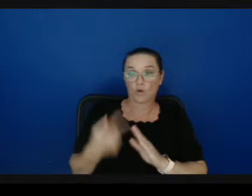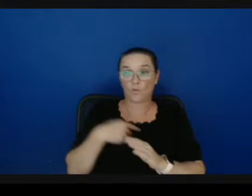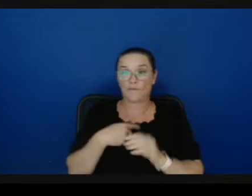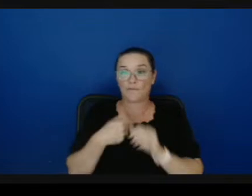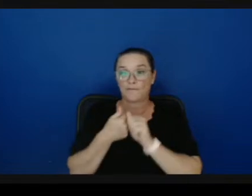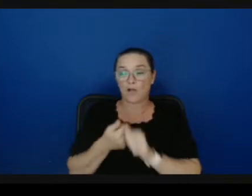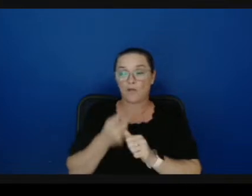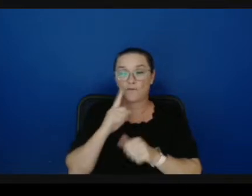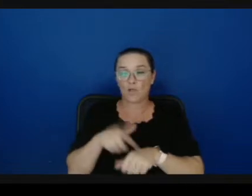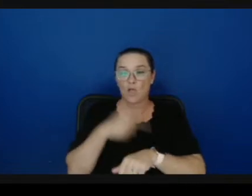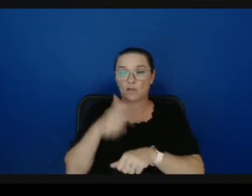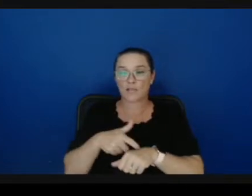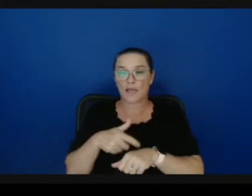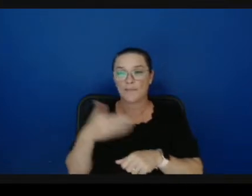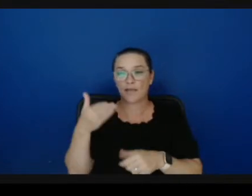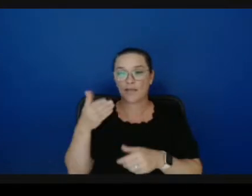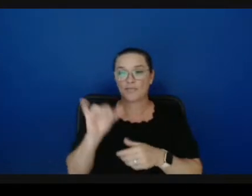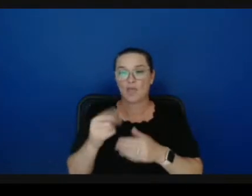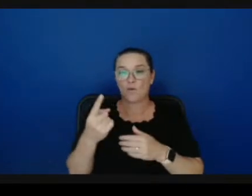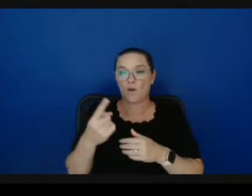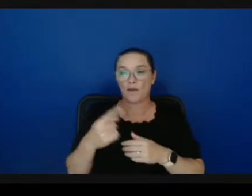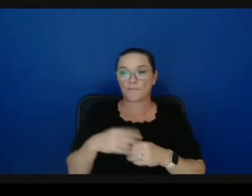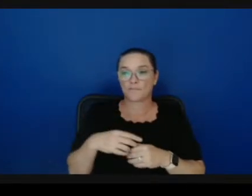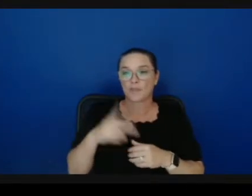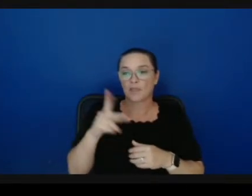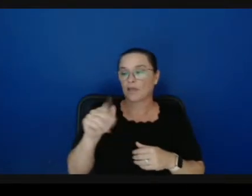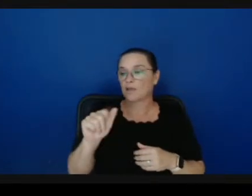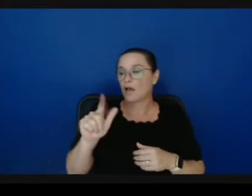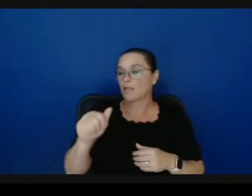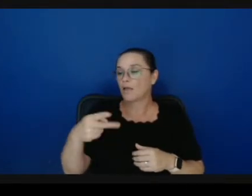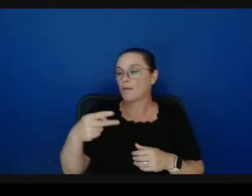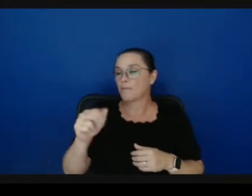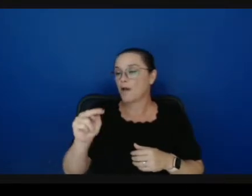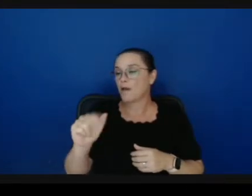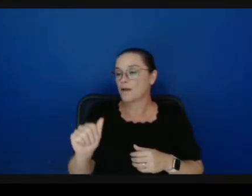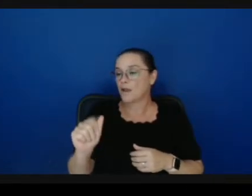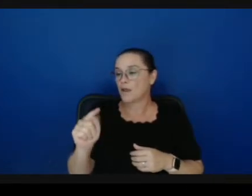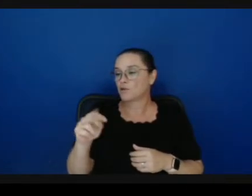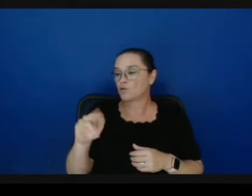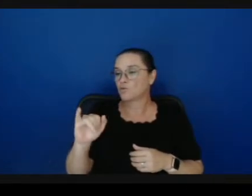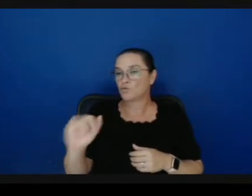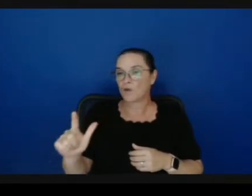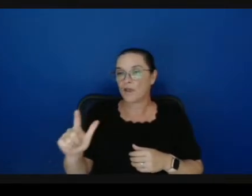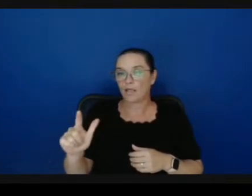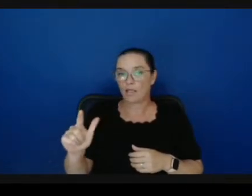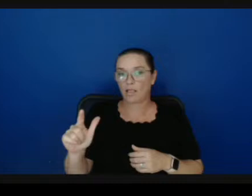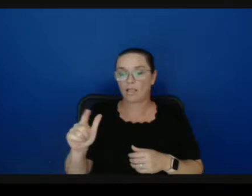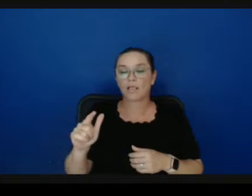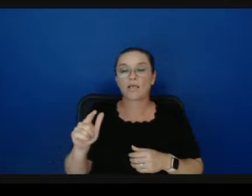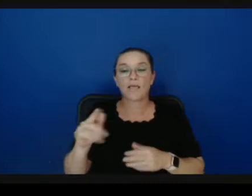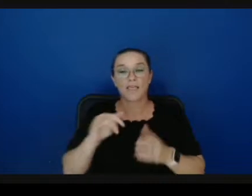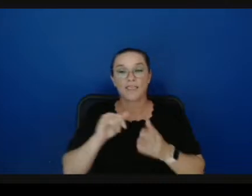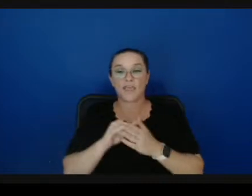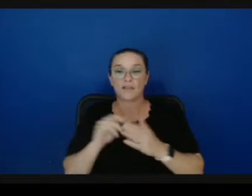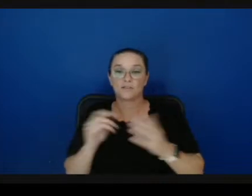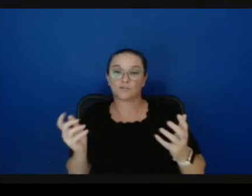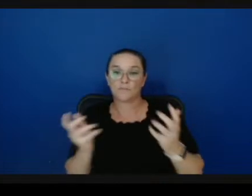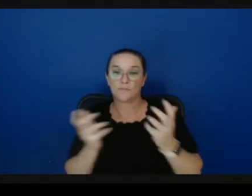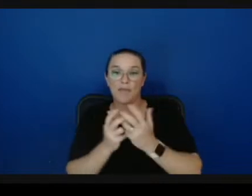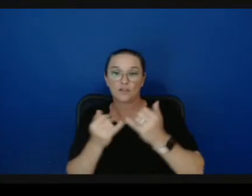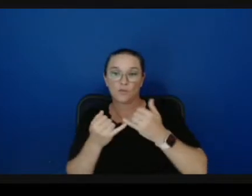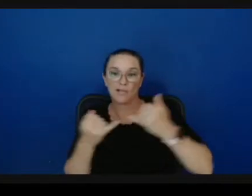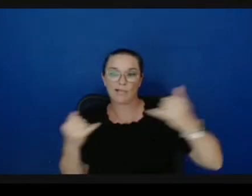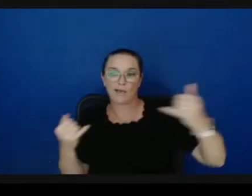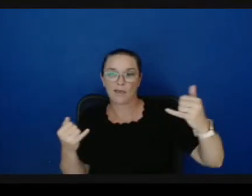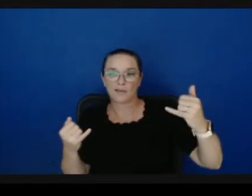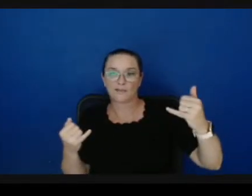here, is this one, the Kalapana Trail Station. Our earthquake is just in line, right there. So